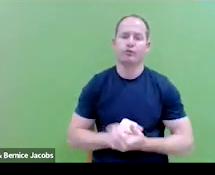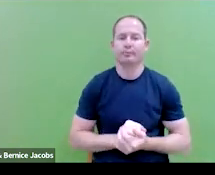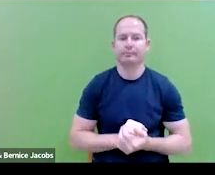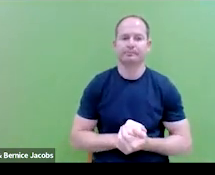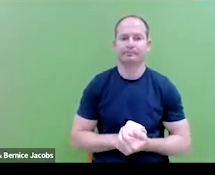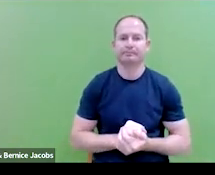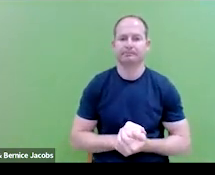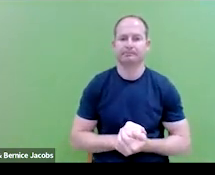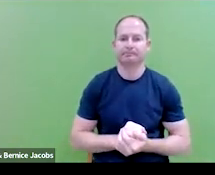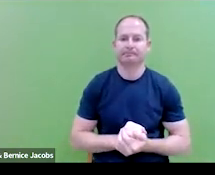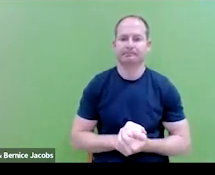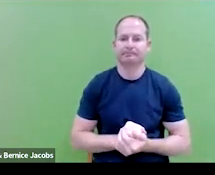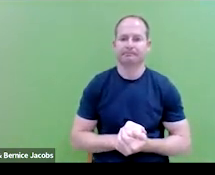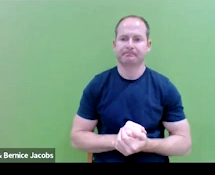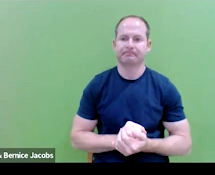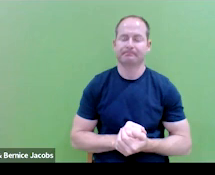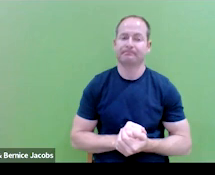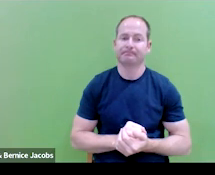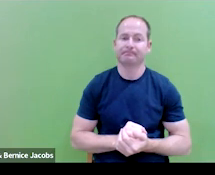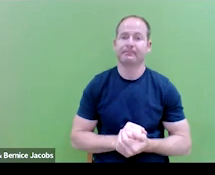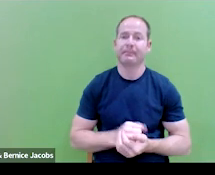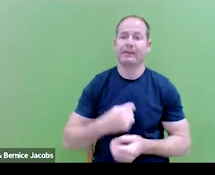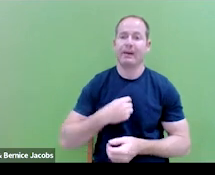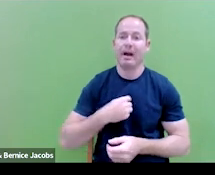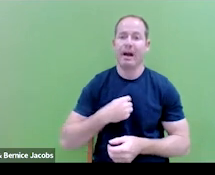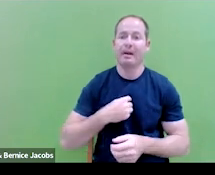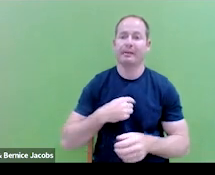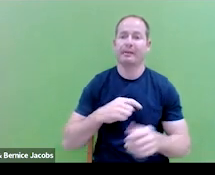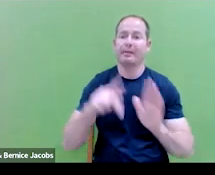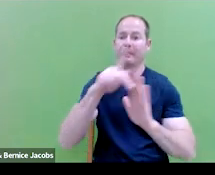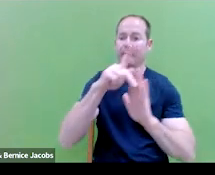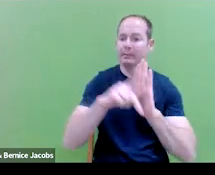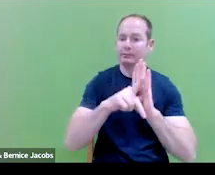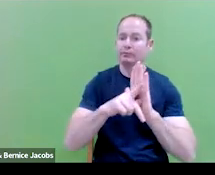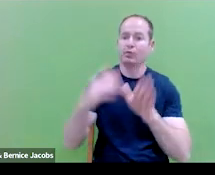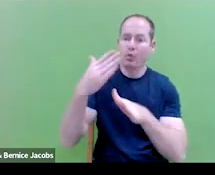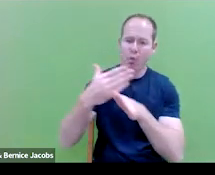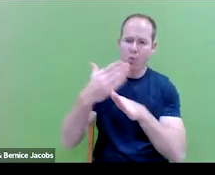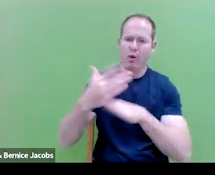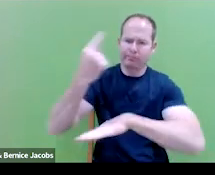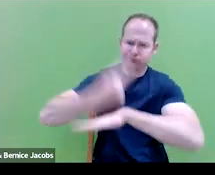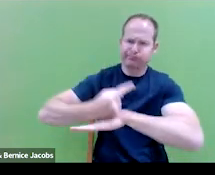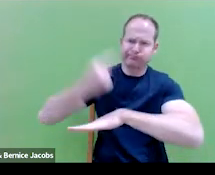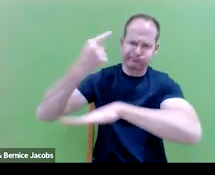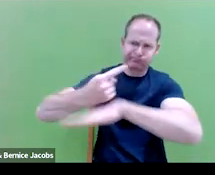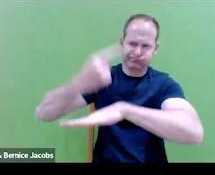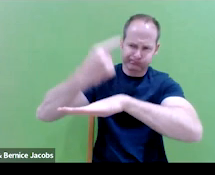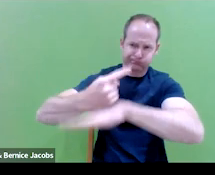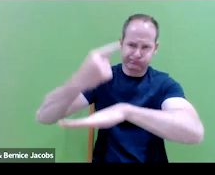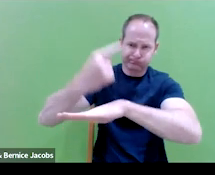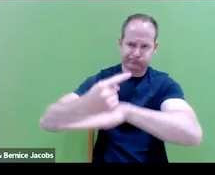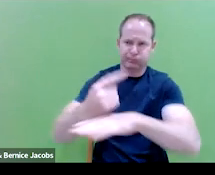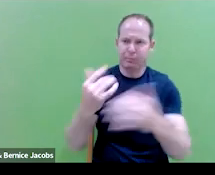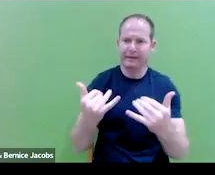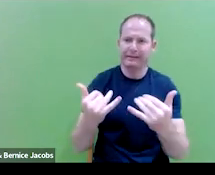So I work with these principles probably every day, and I still can't tell you which one is